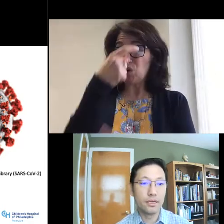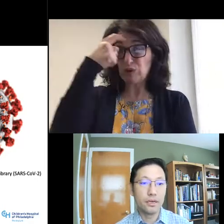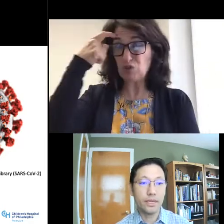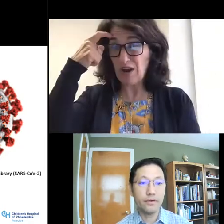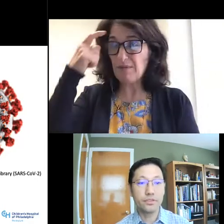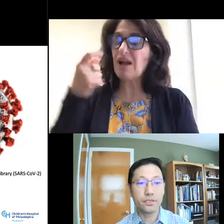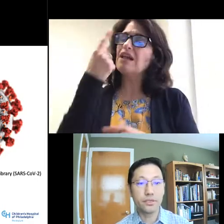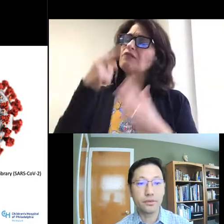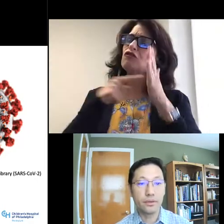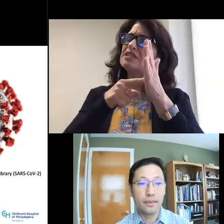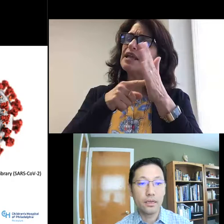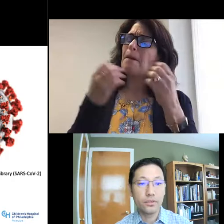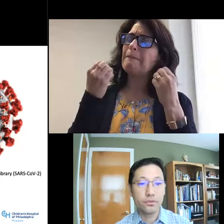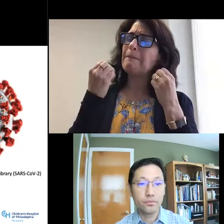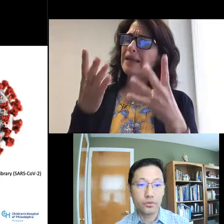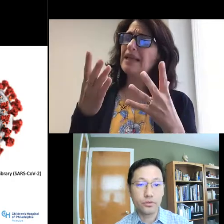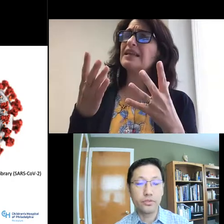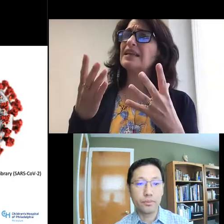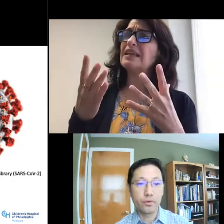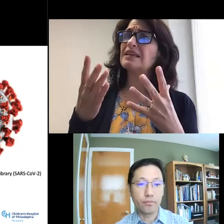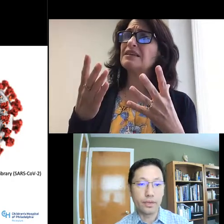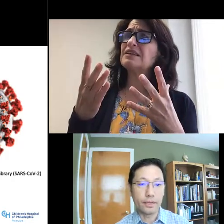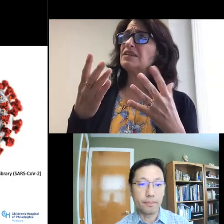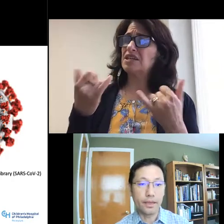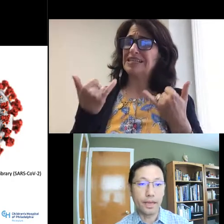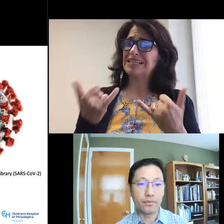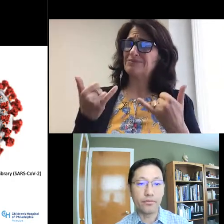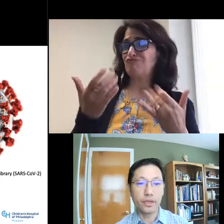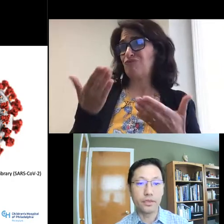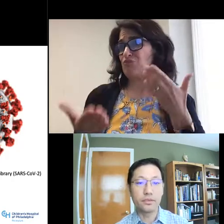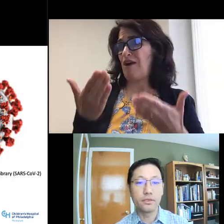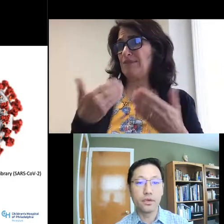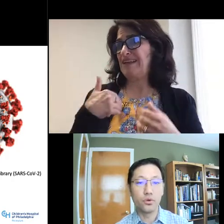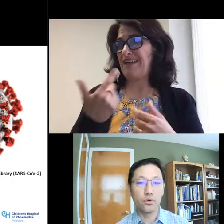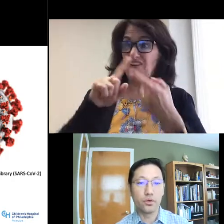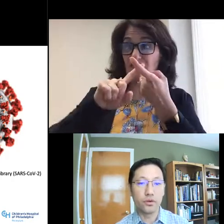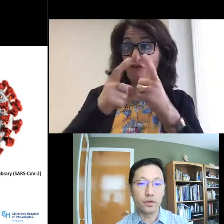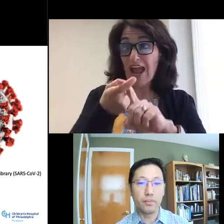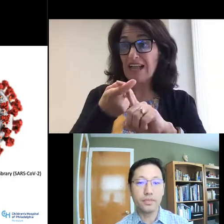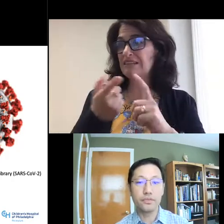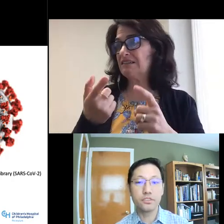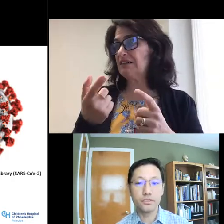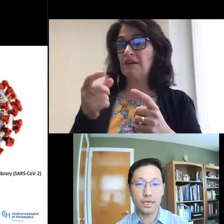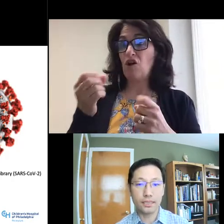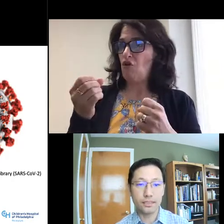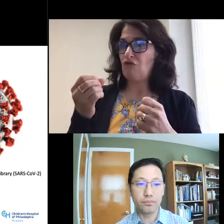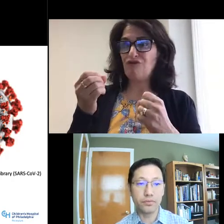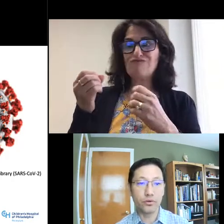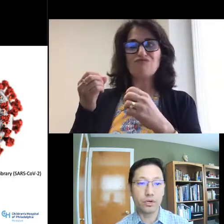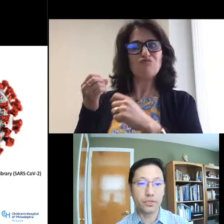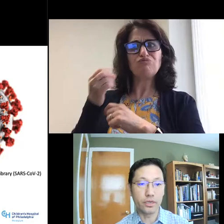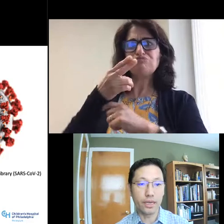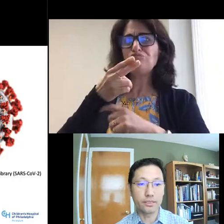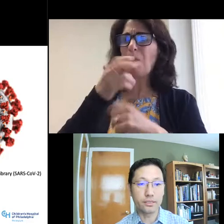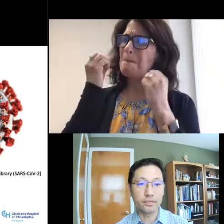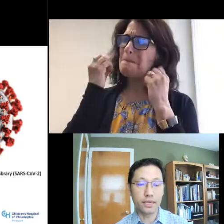example, many of us today probably have a friend who overcome multiple challenges before